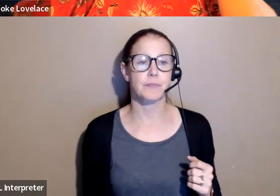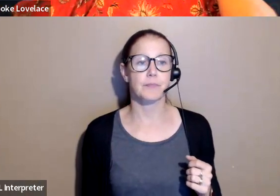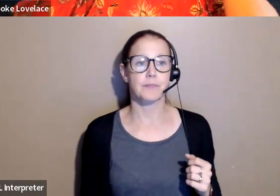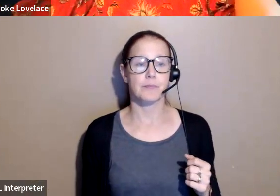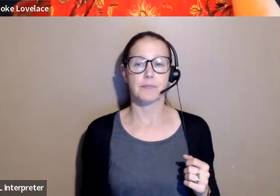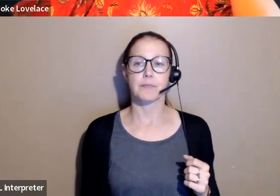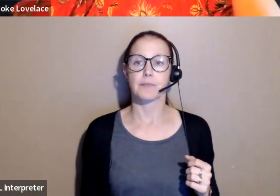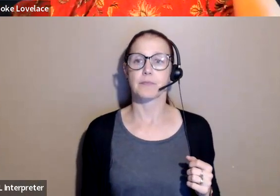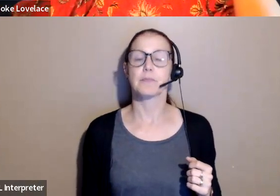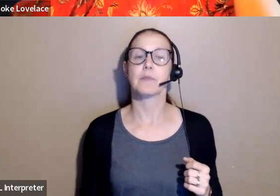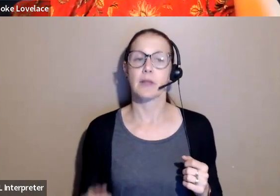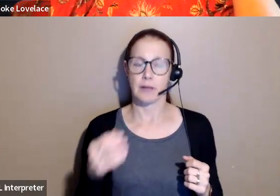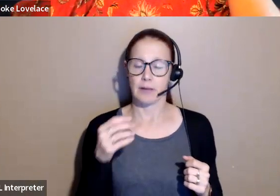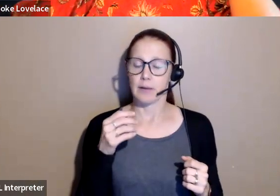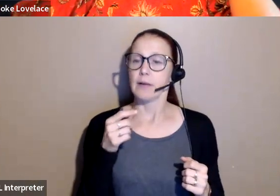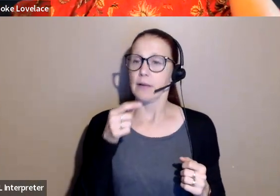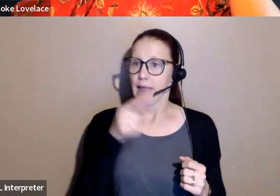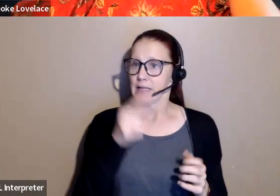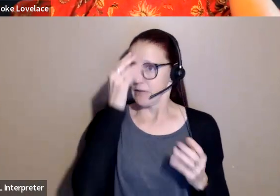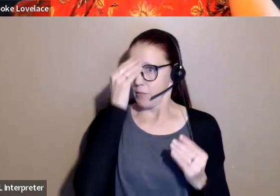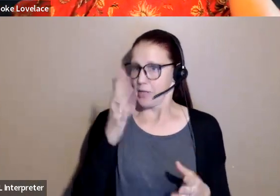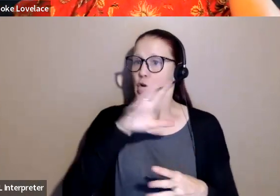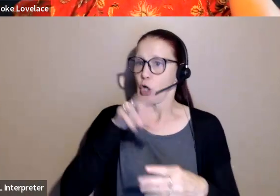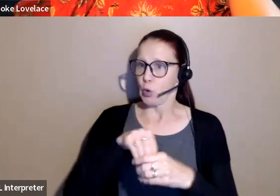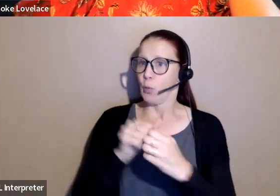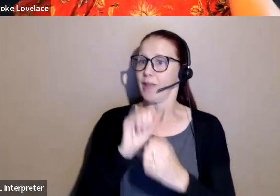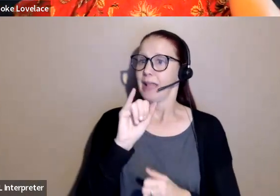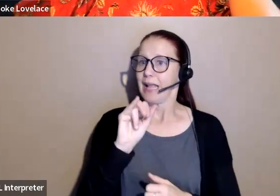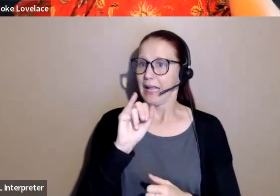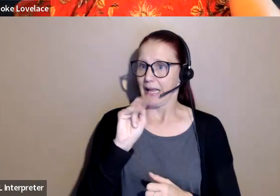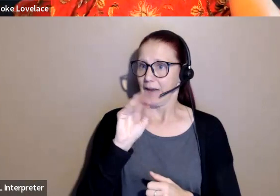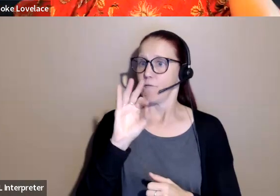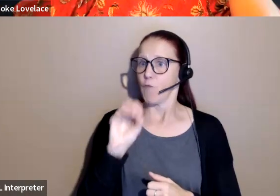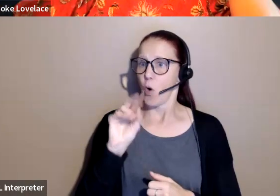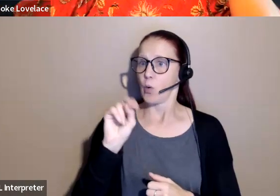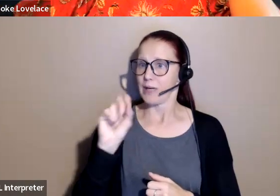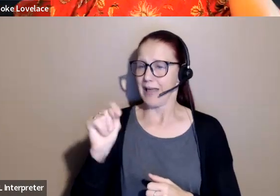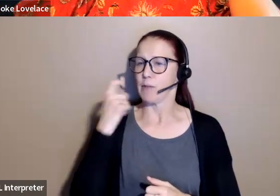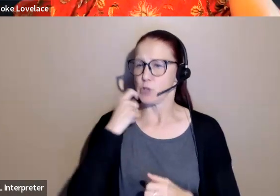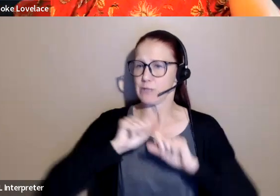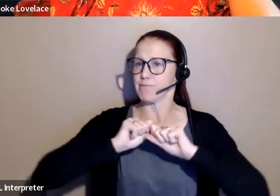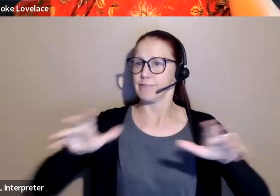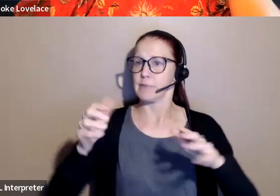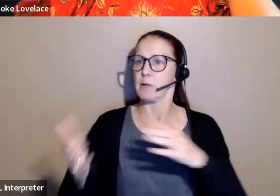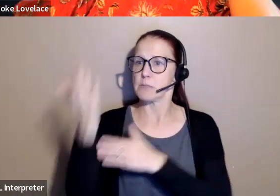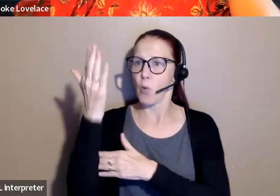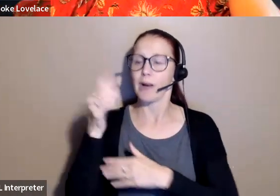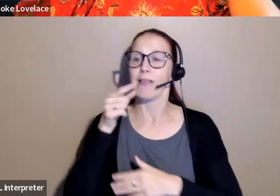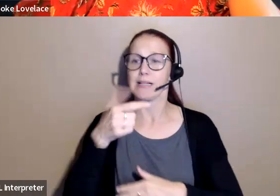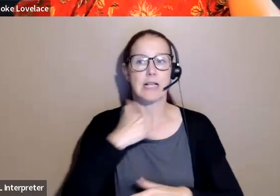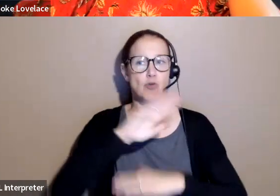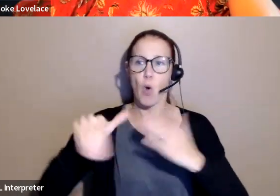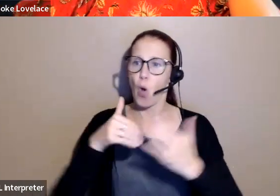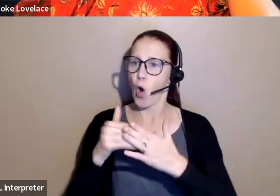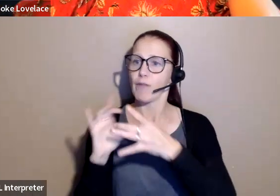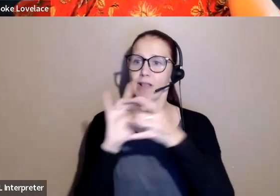We did include this in InfoNet that just went out this morning. And it has all the links in there